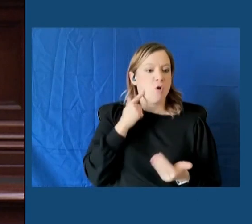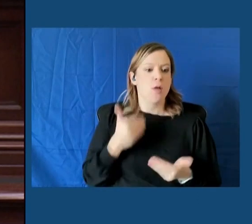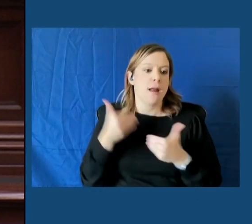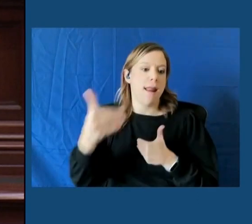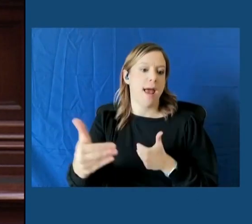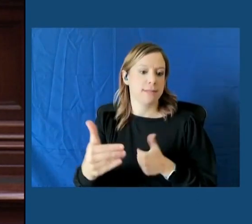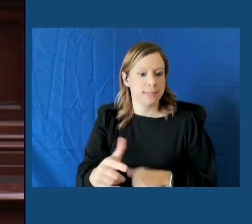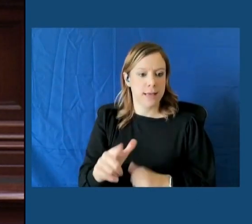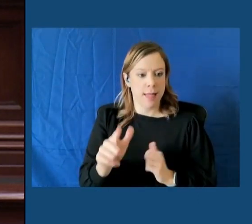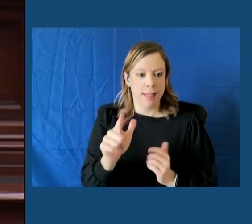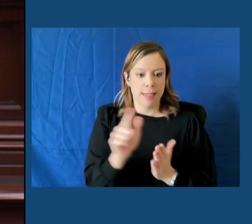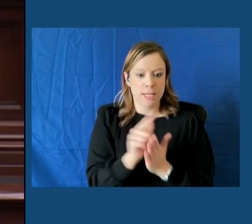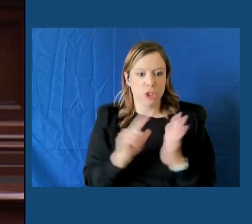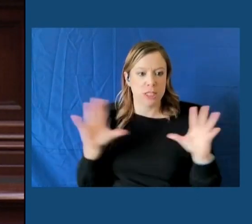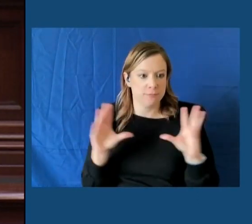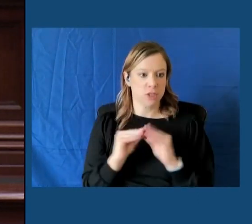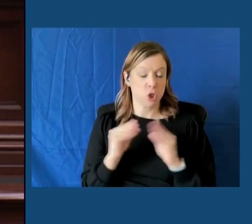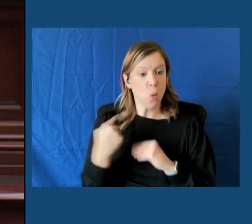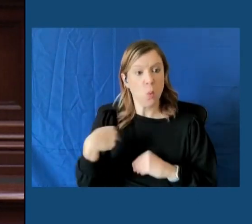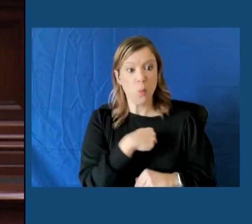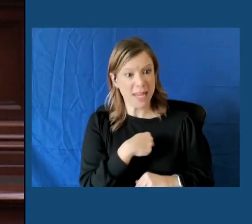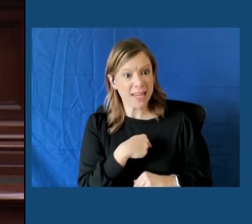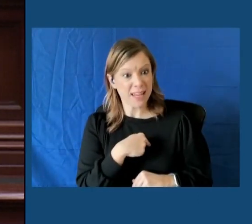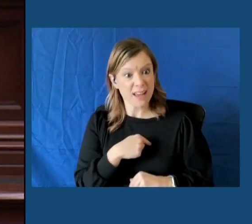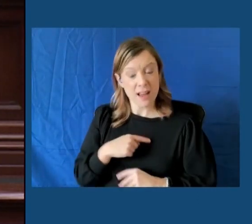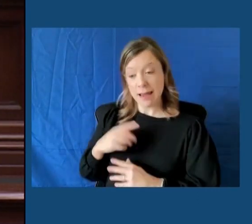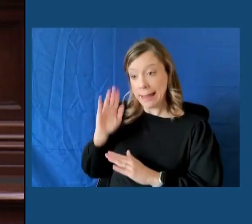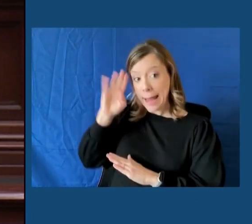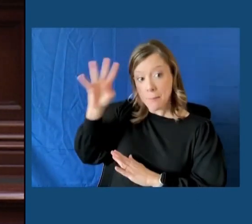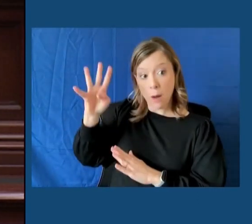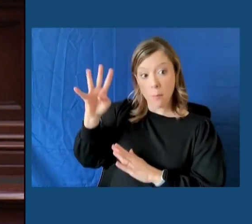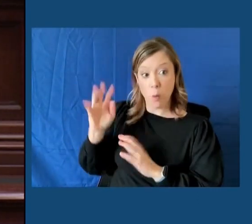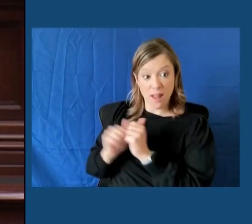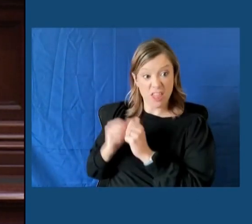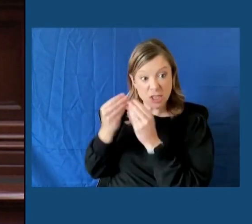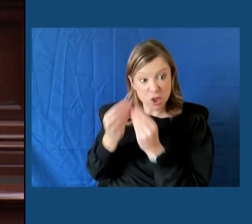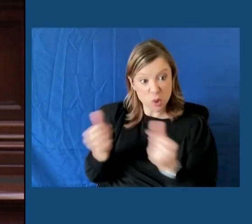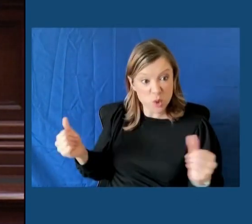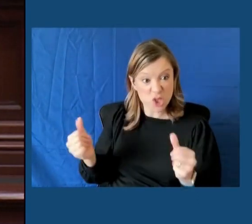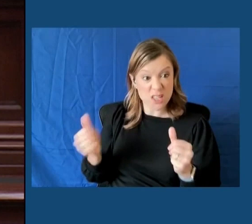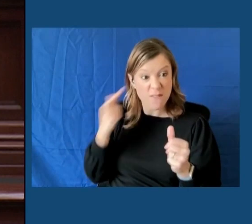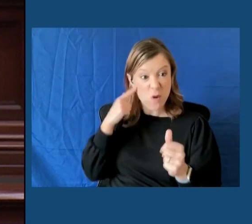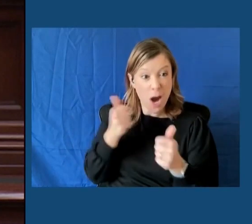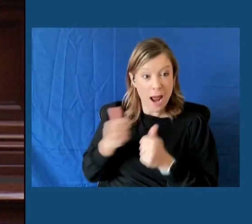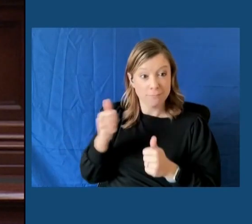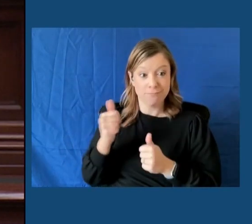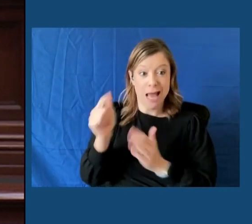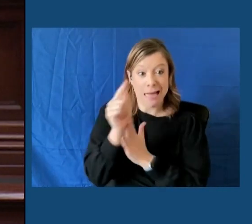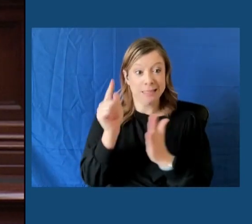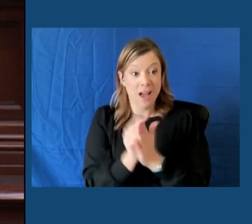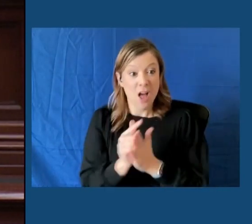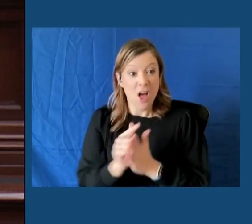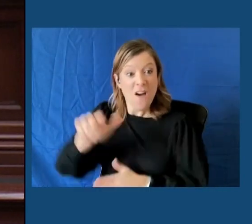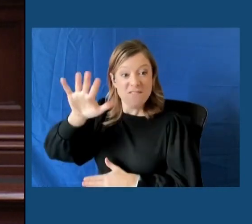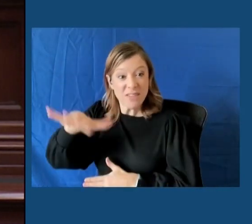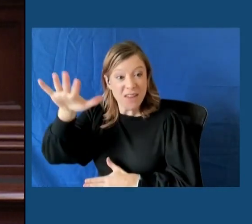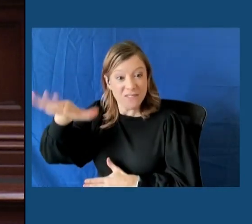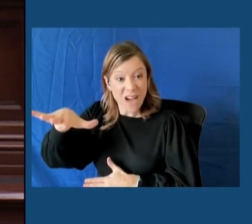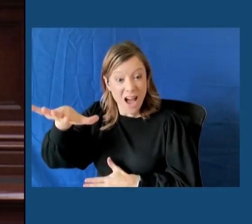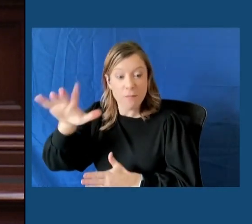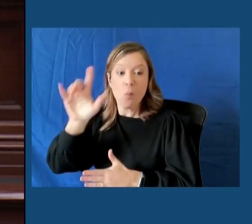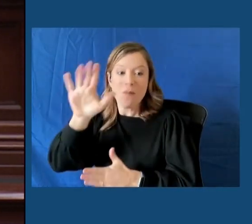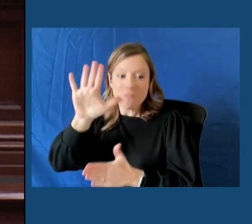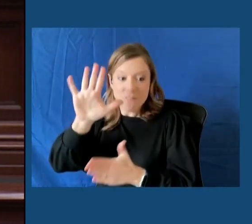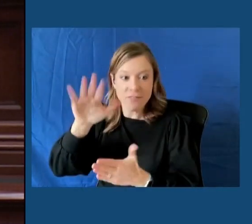innovative solutions using executive orders, freeing 5,500 units in Gowanus that had